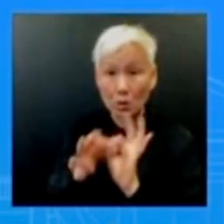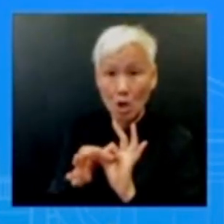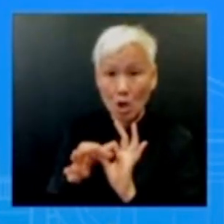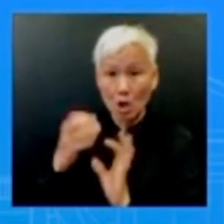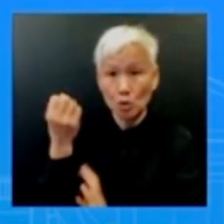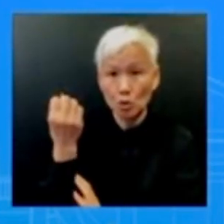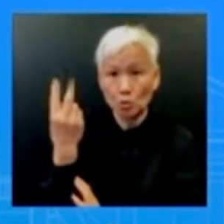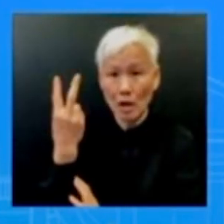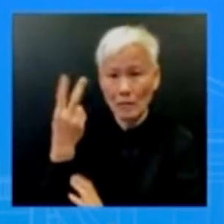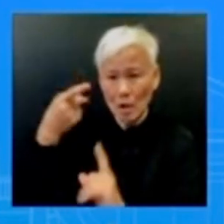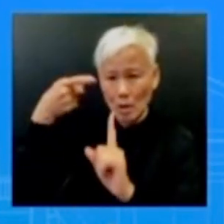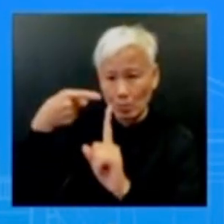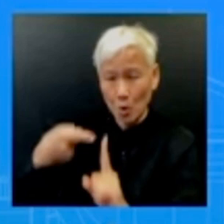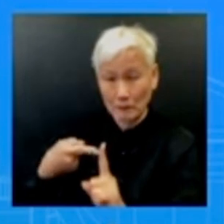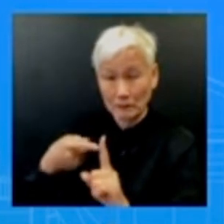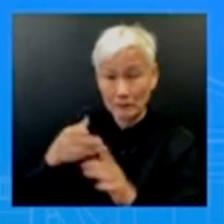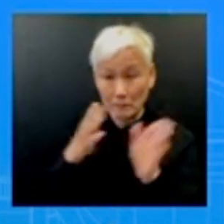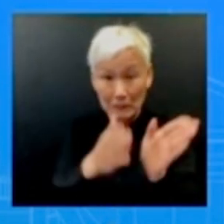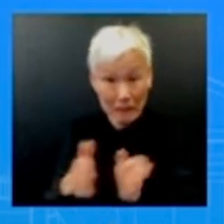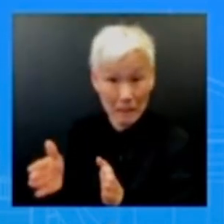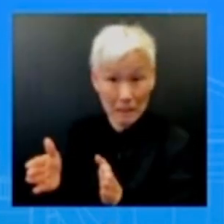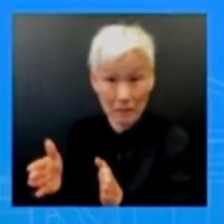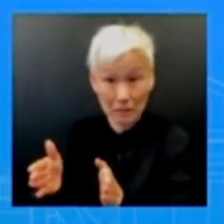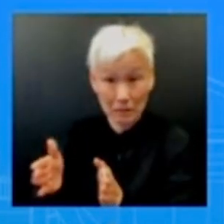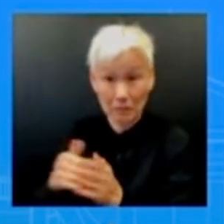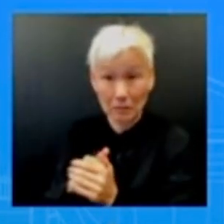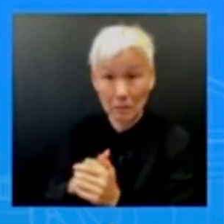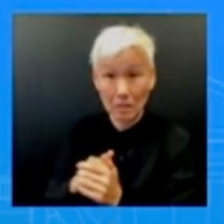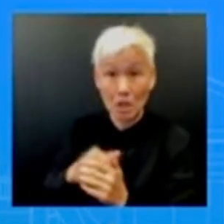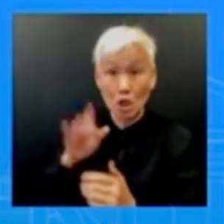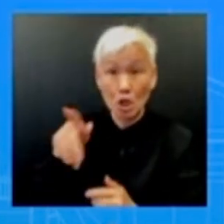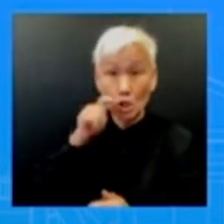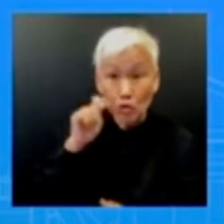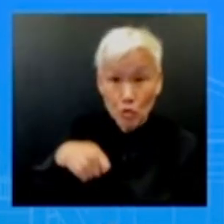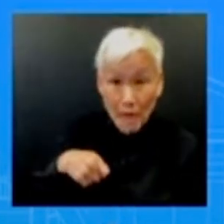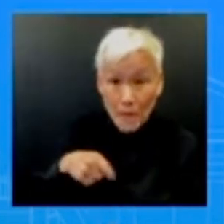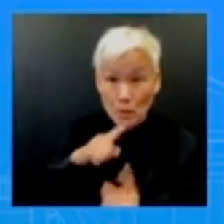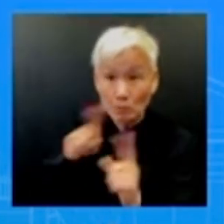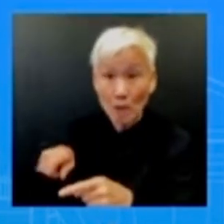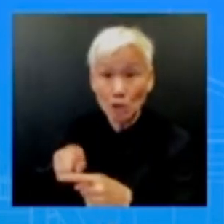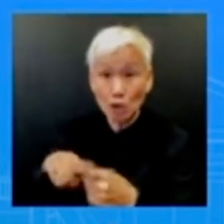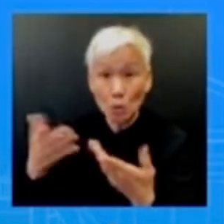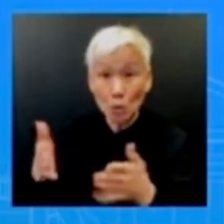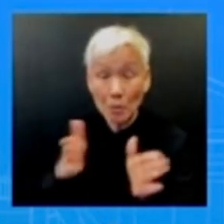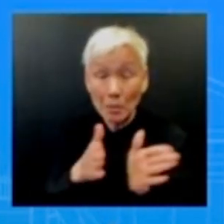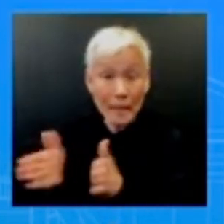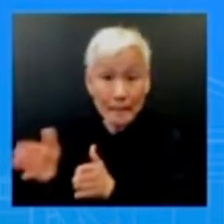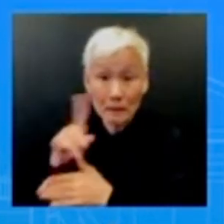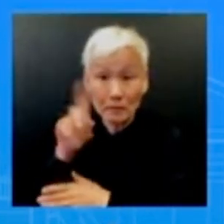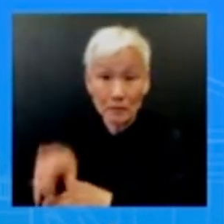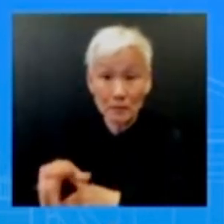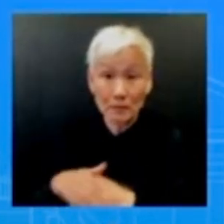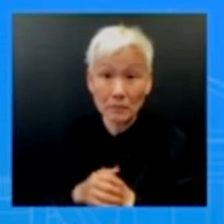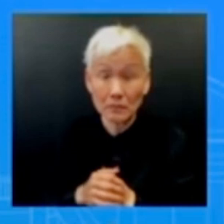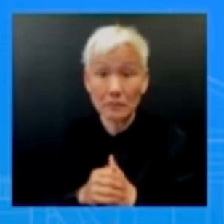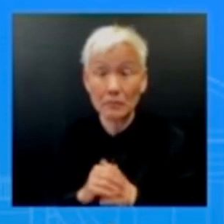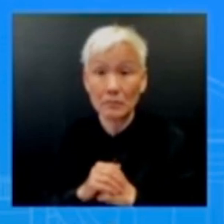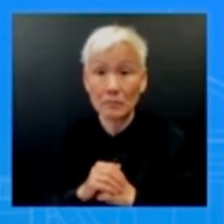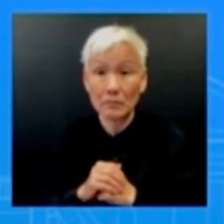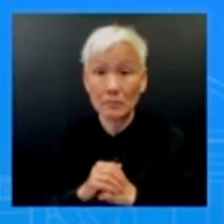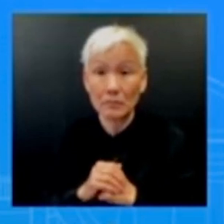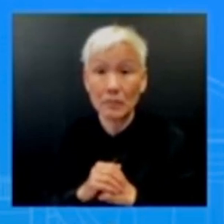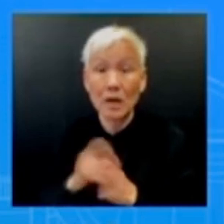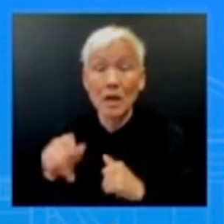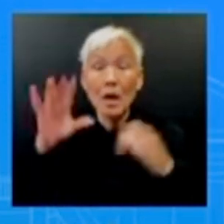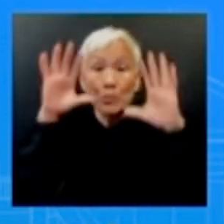Ukrainian government reaction to the plan itself? I certainly would refer you to comments that President Zelensky has already made. I'm